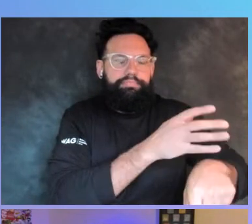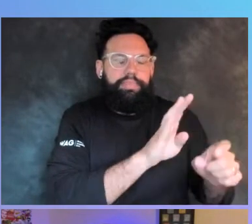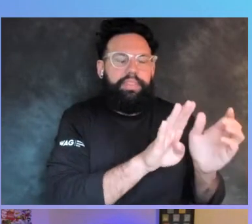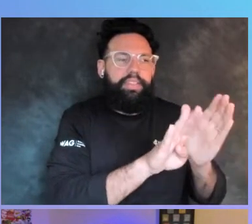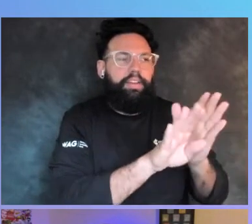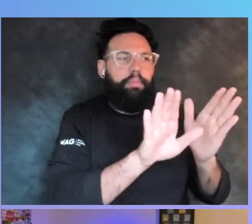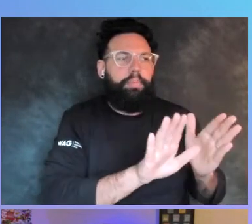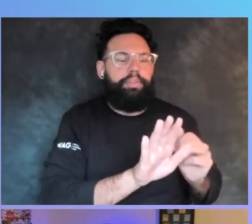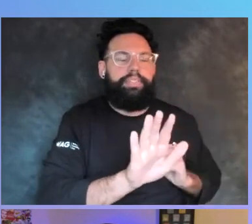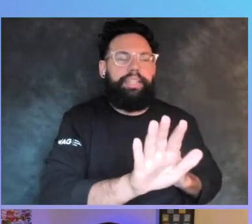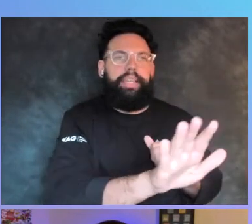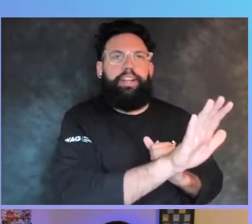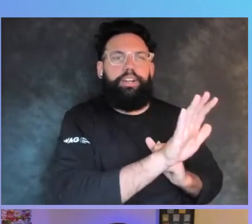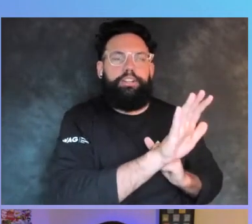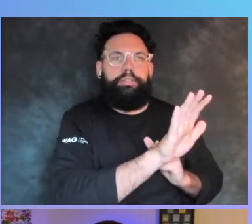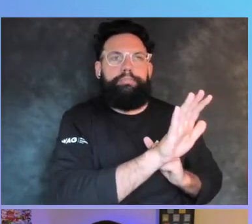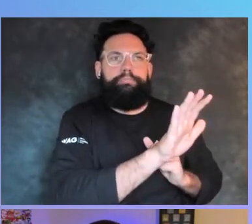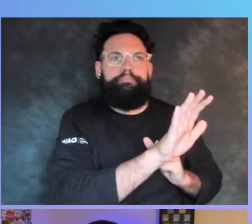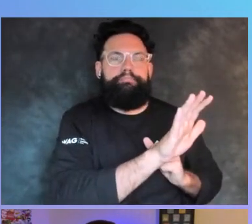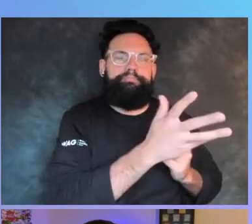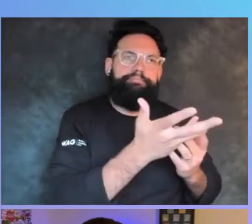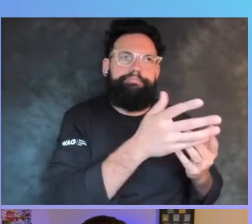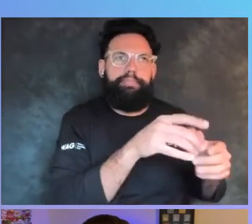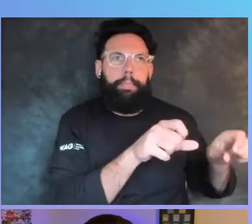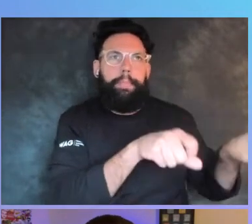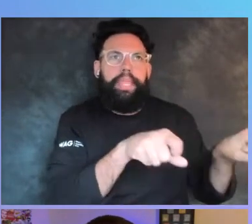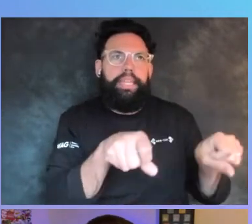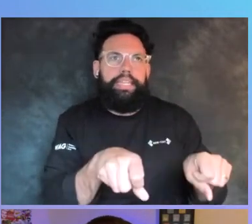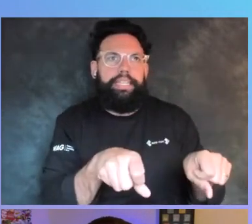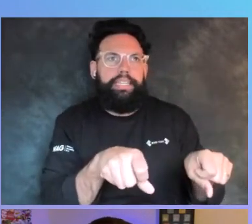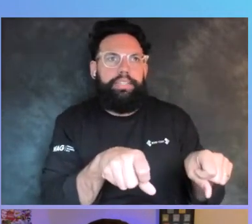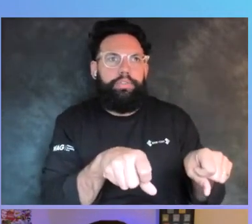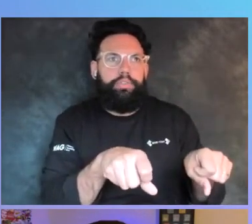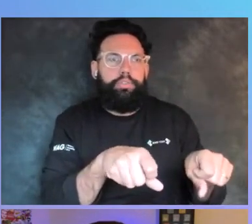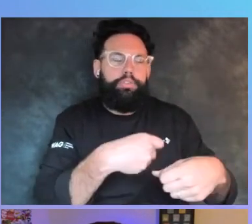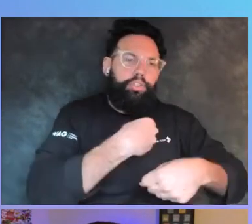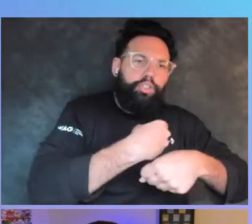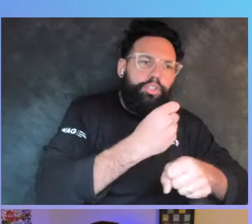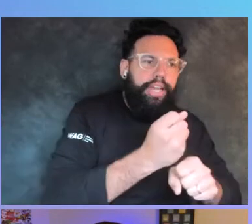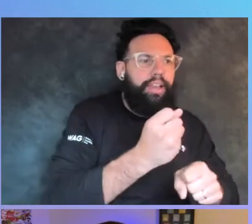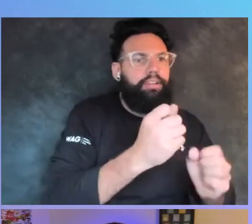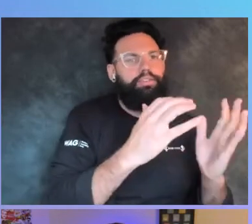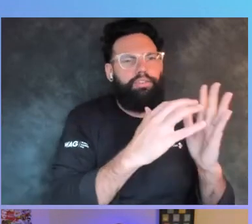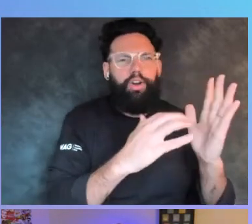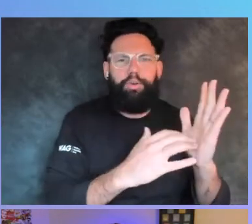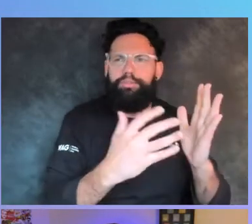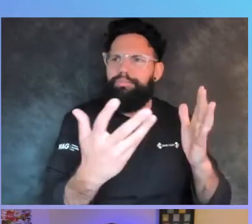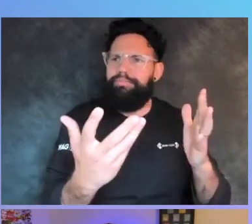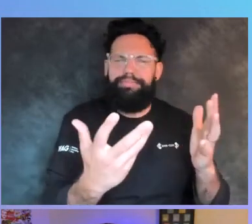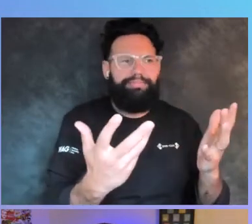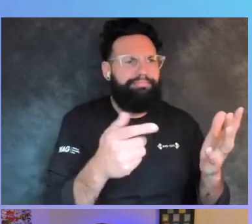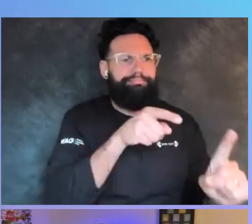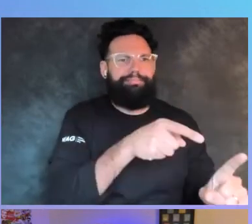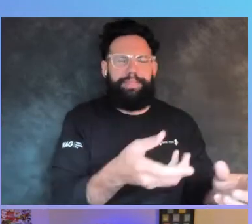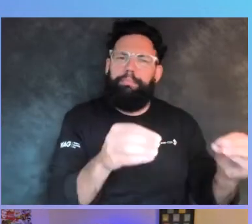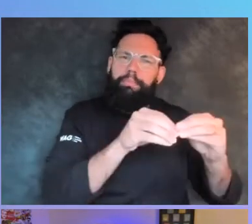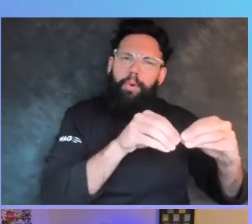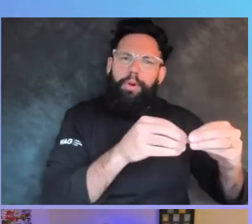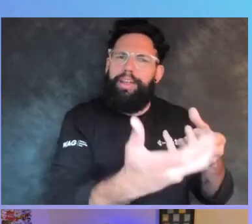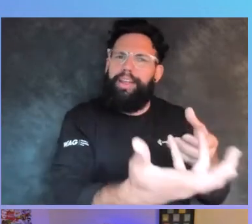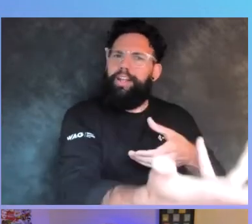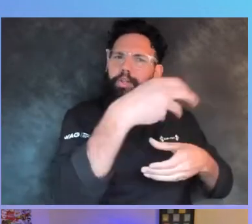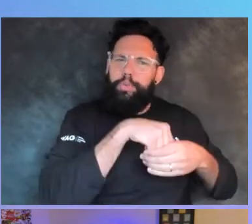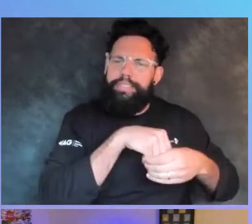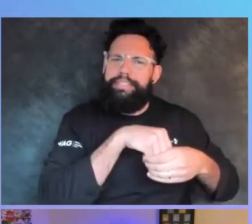their ability to create inclusive code through the use of this tool. It's not only